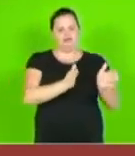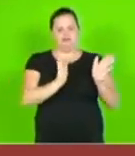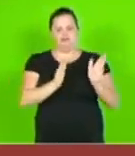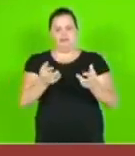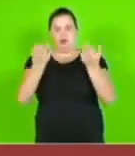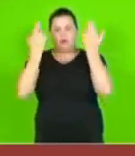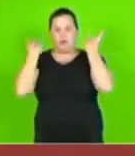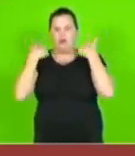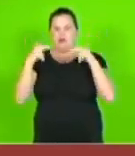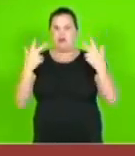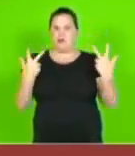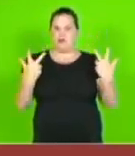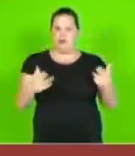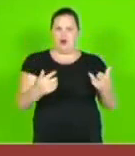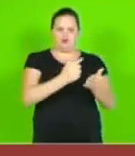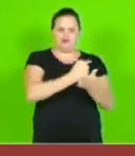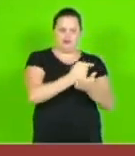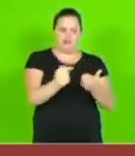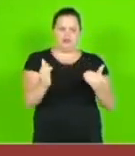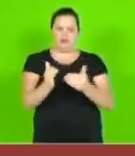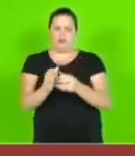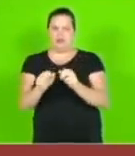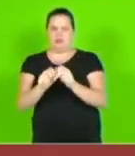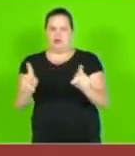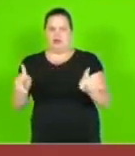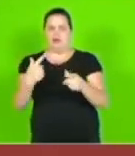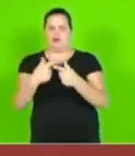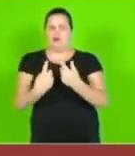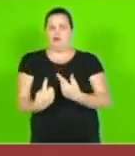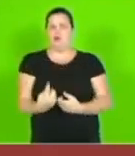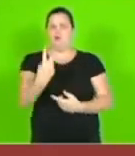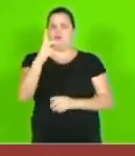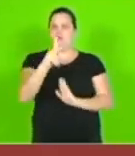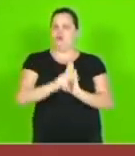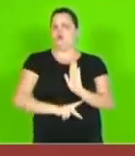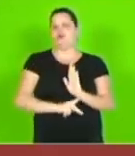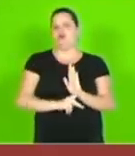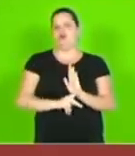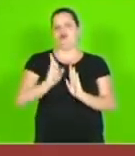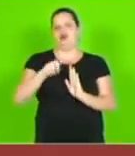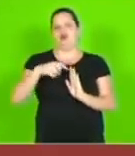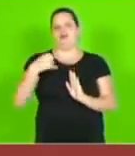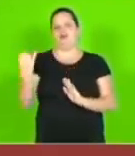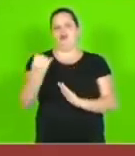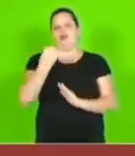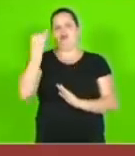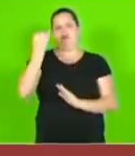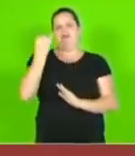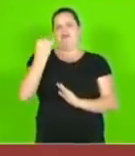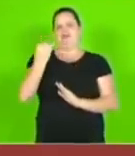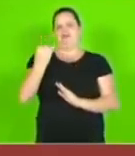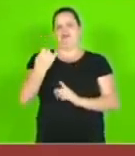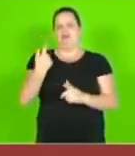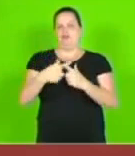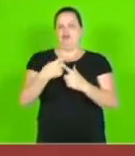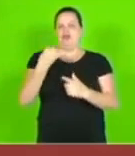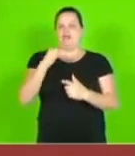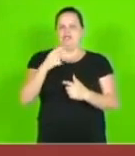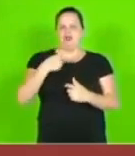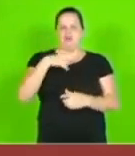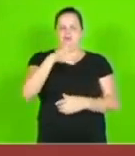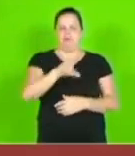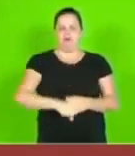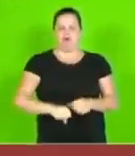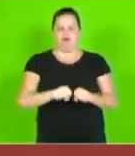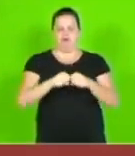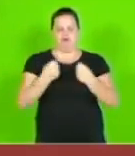this is the same figure that is used throughout the whole story, or in other words, the same project. And this is what is important to us. If